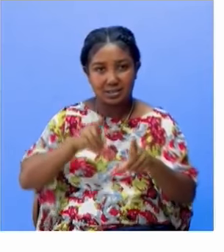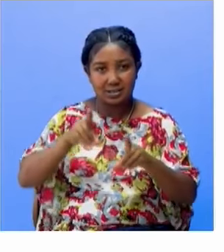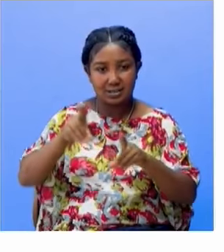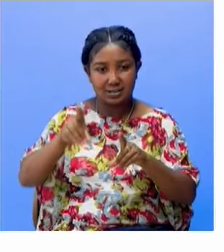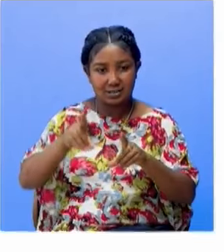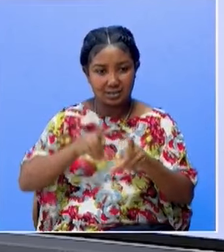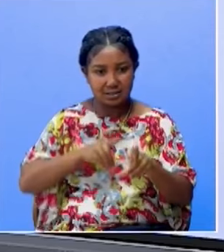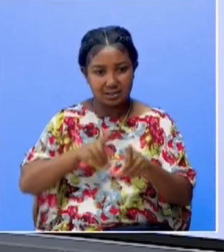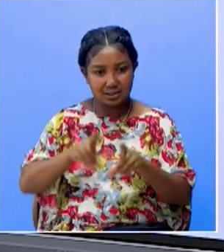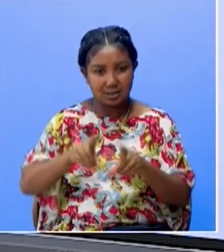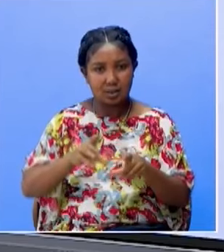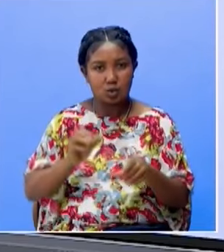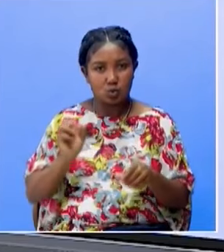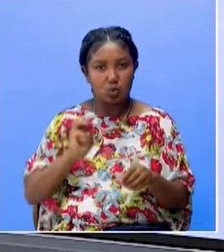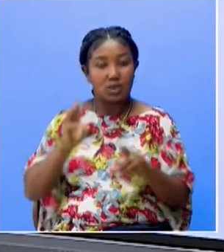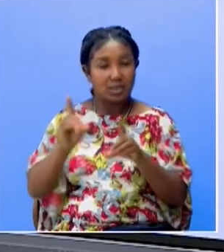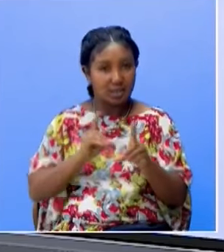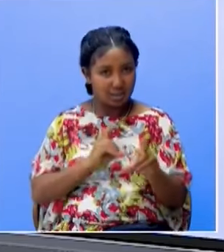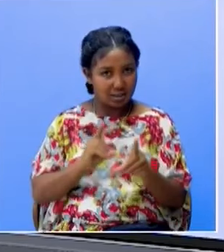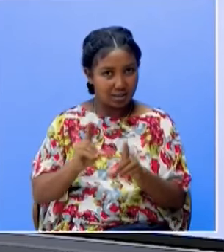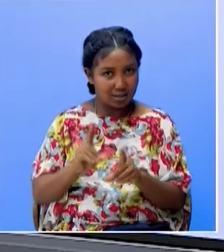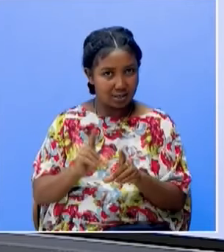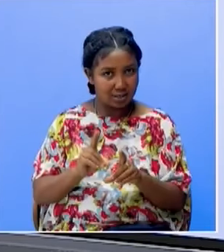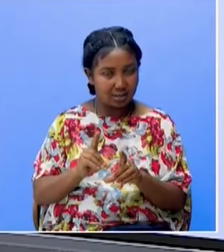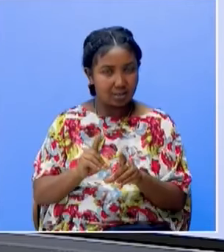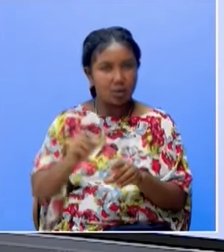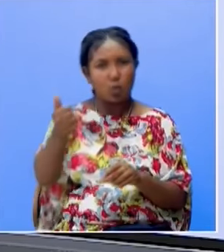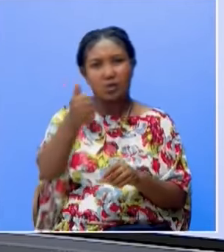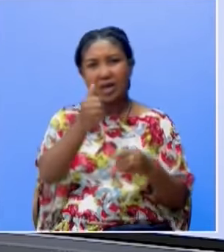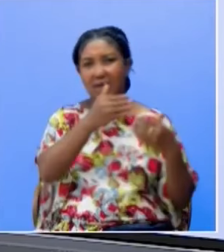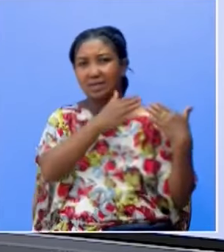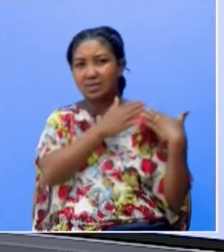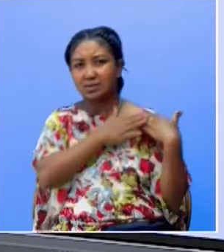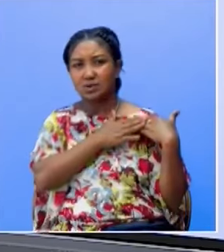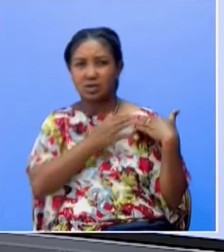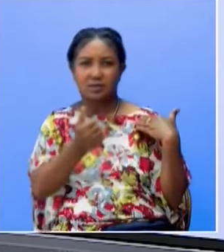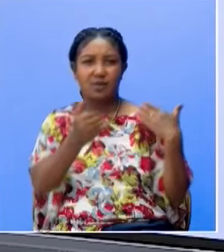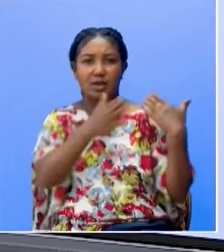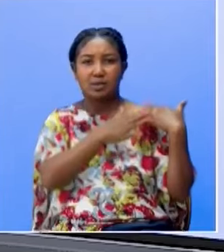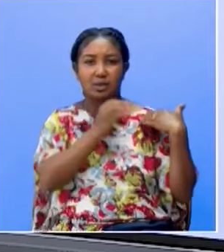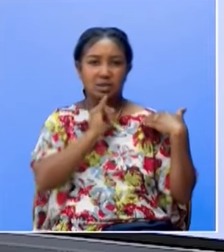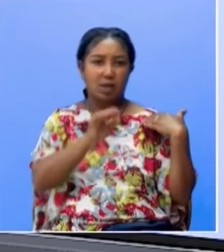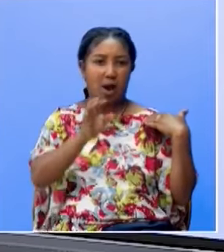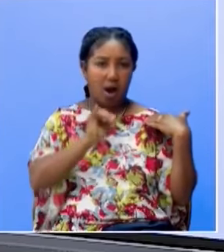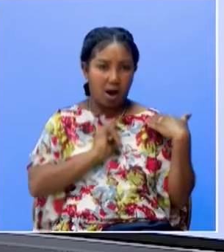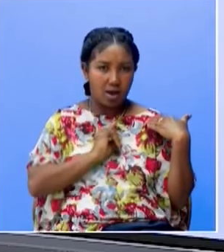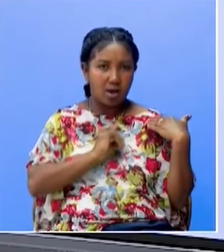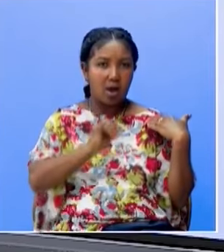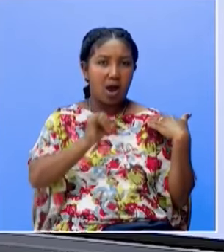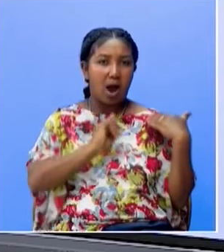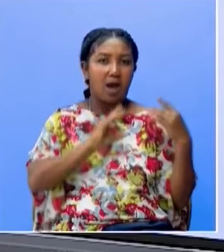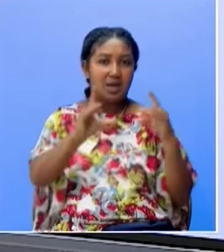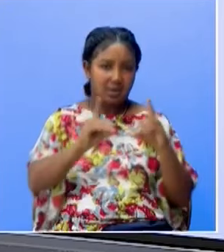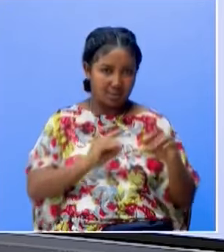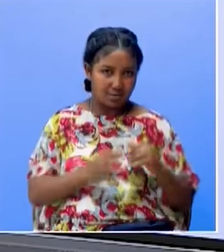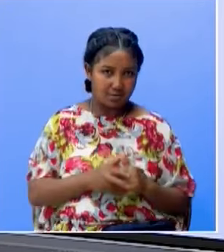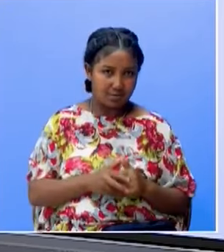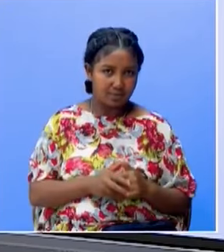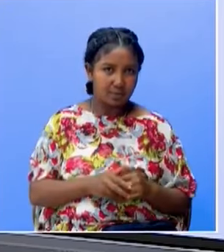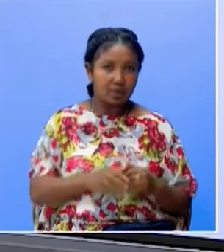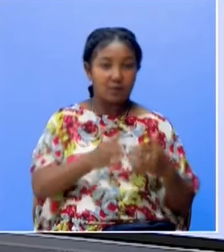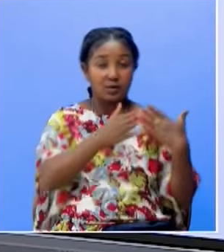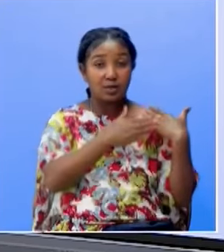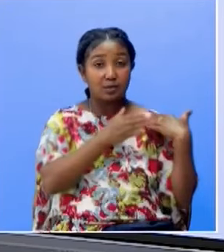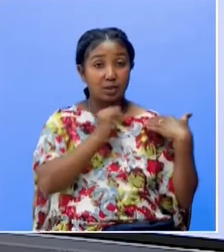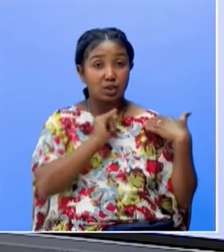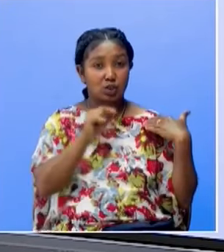Is it clear? We did. With any subject. Even if the subject is I did. If the subject